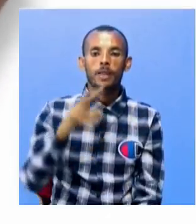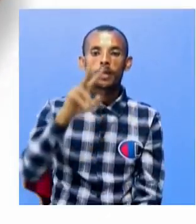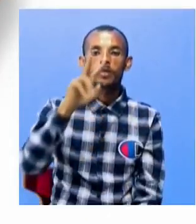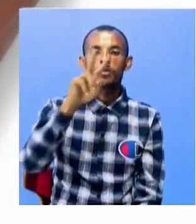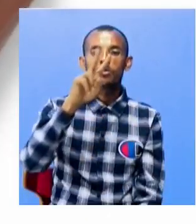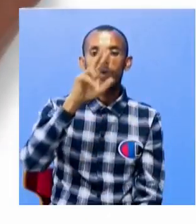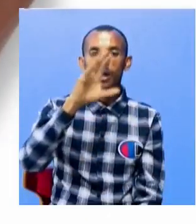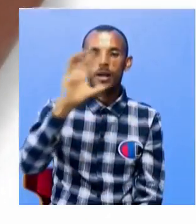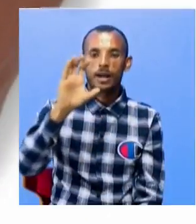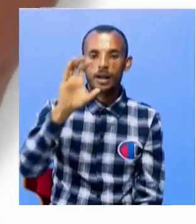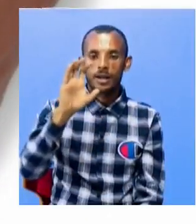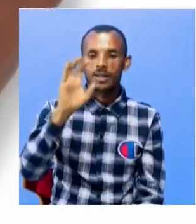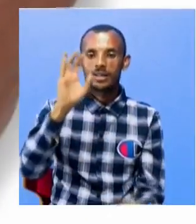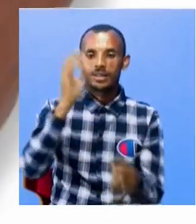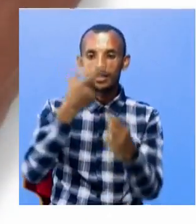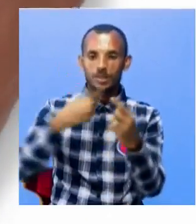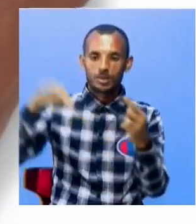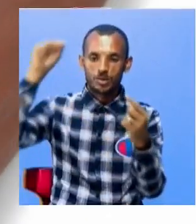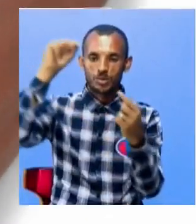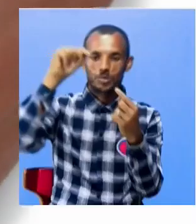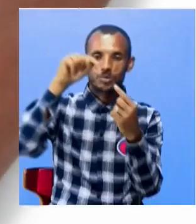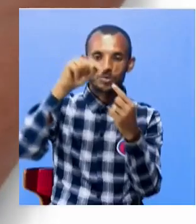200 to